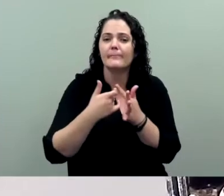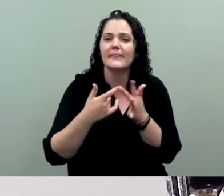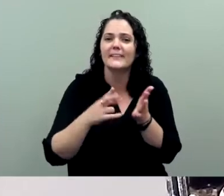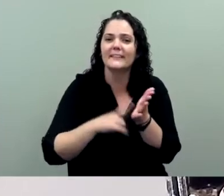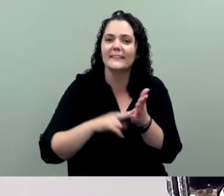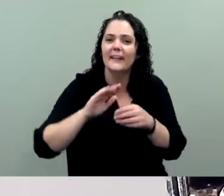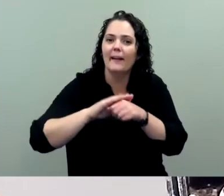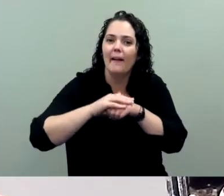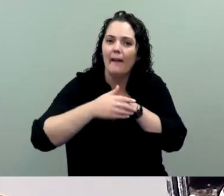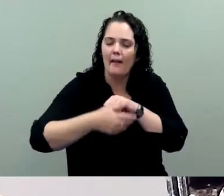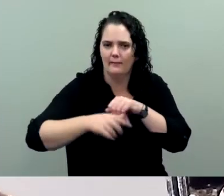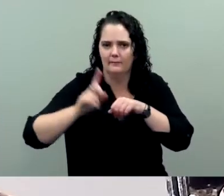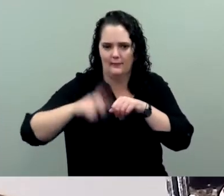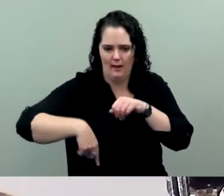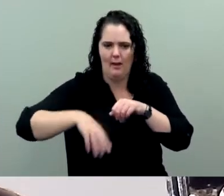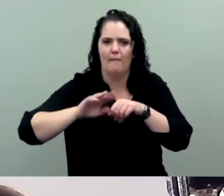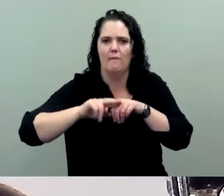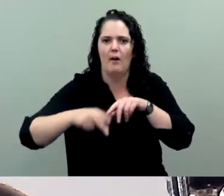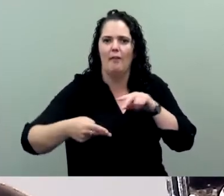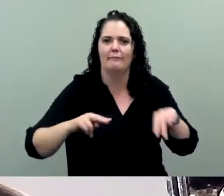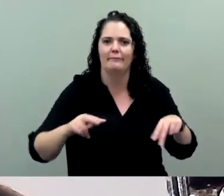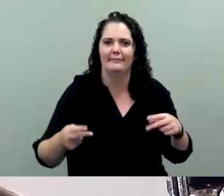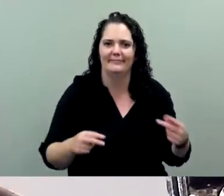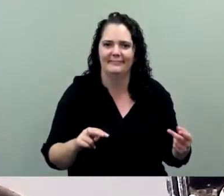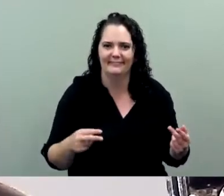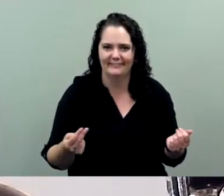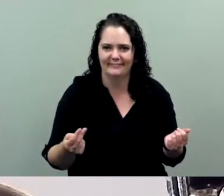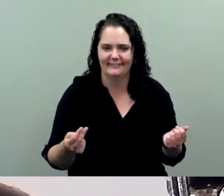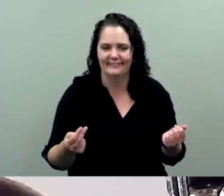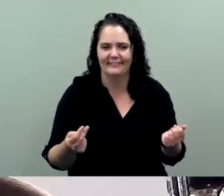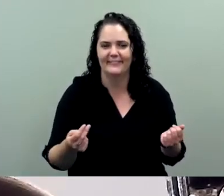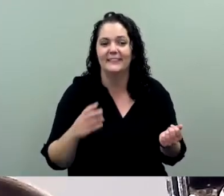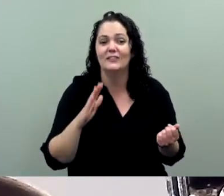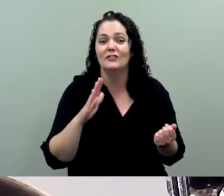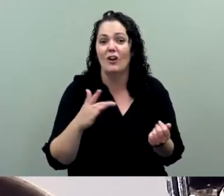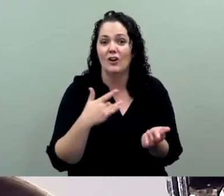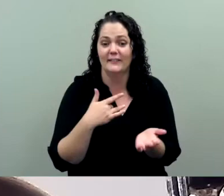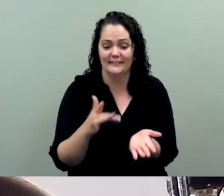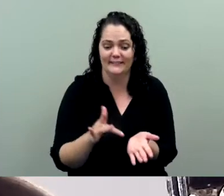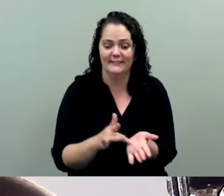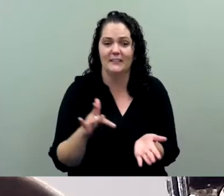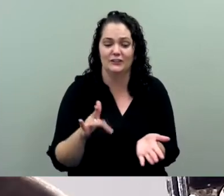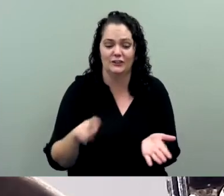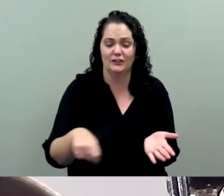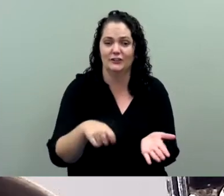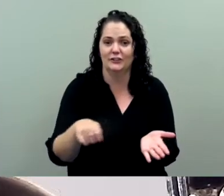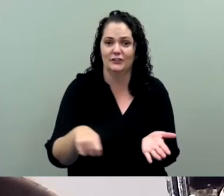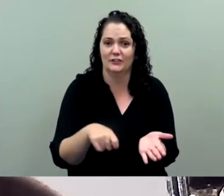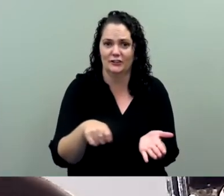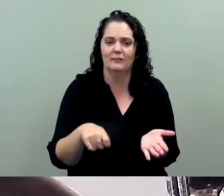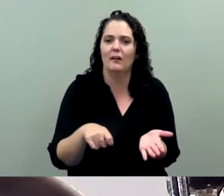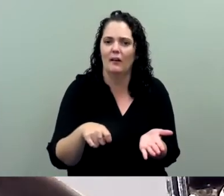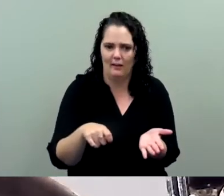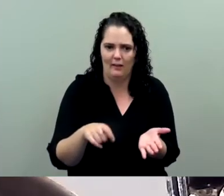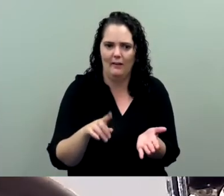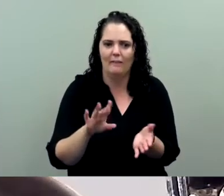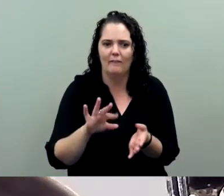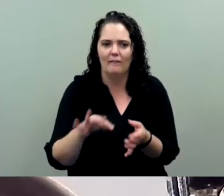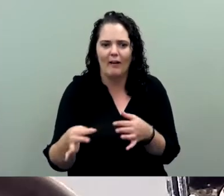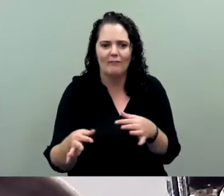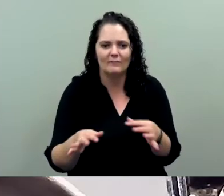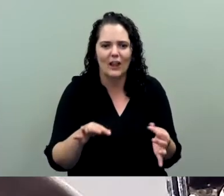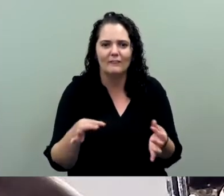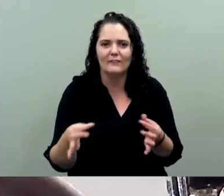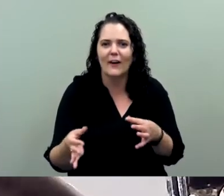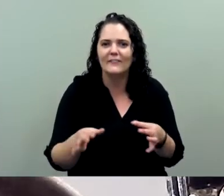off of those, and if I just touch them, the skins will just fall away from those pieces of avocado.